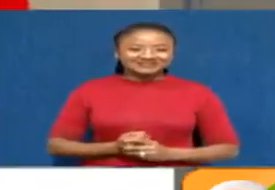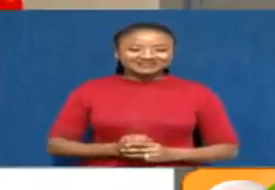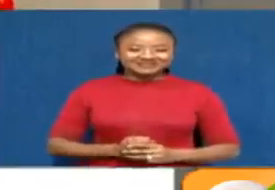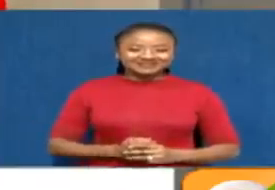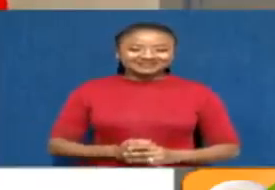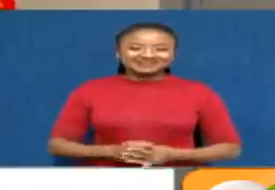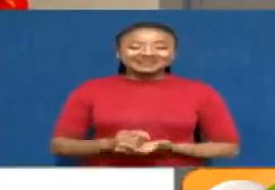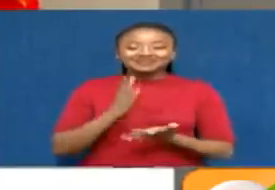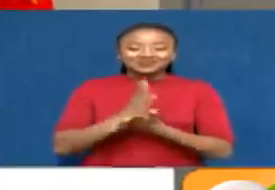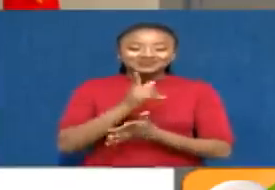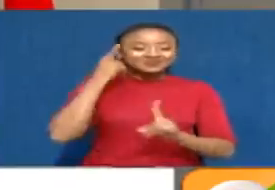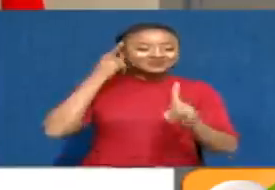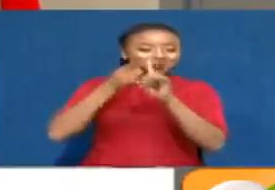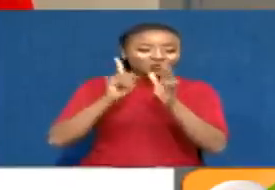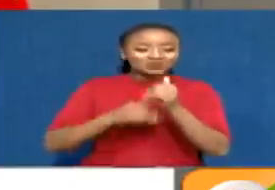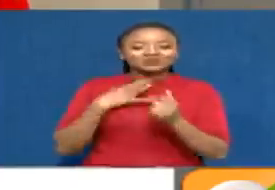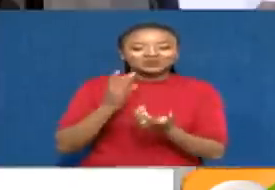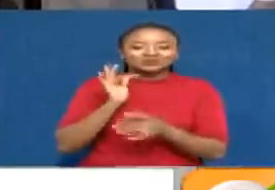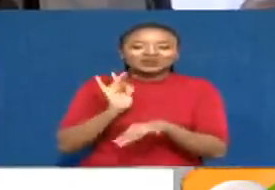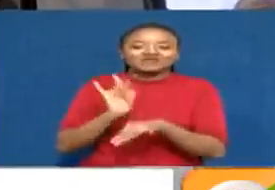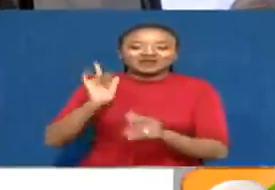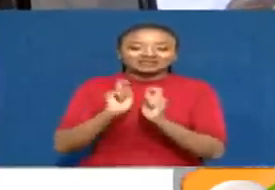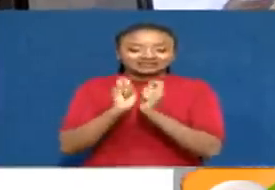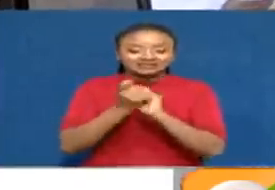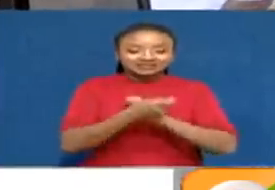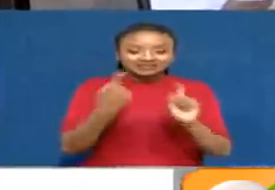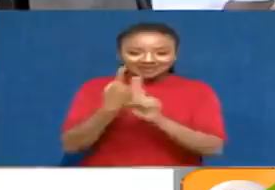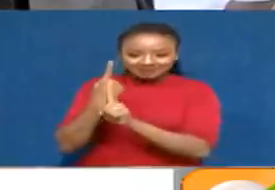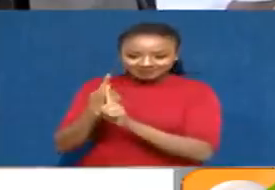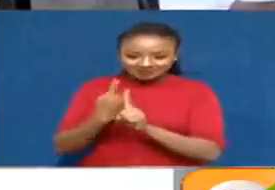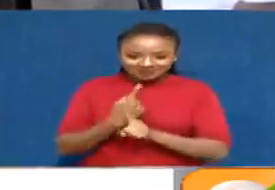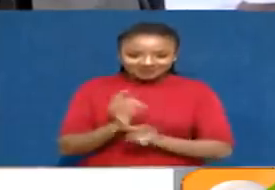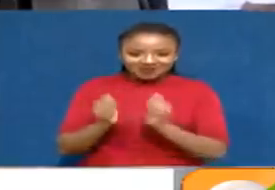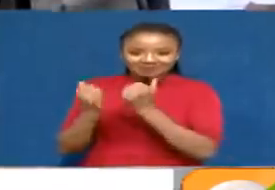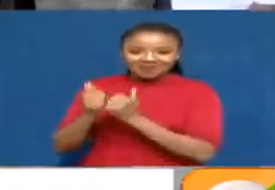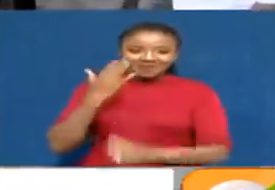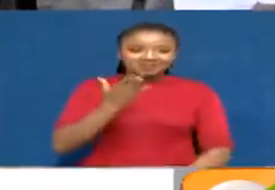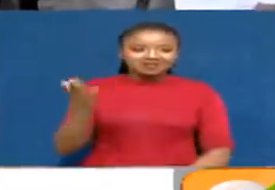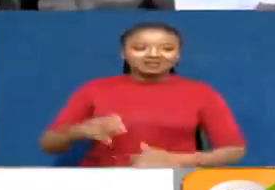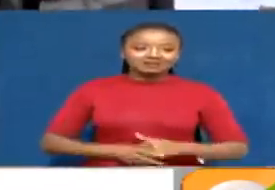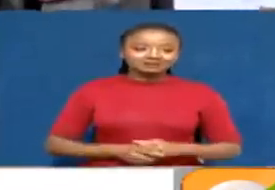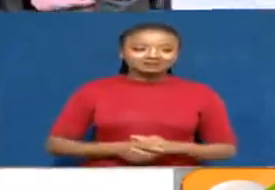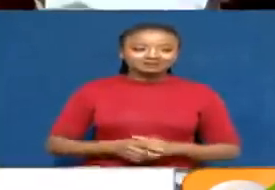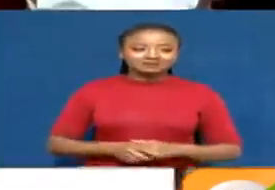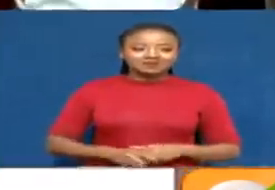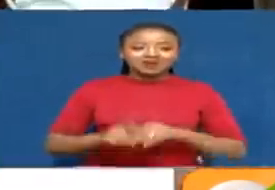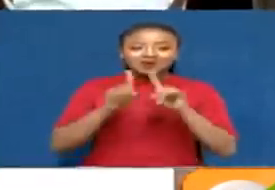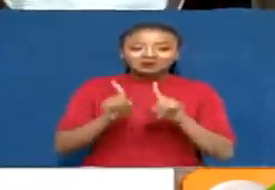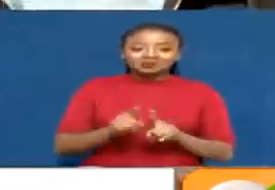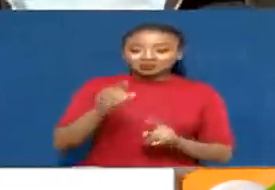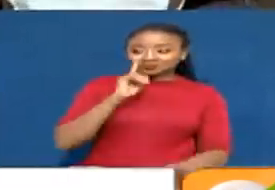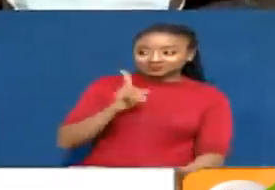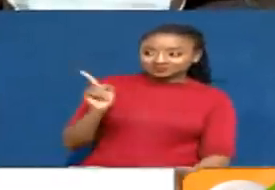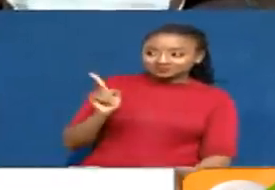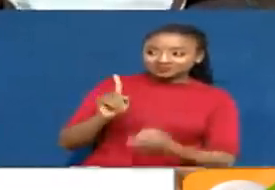resolved to effect changes at the party's leadership structure. A move construed as the beginning of the sunset days for Party Secretary General